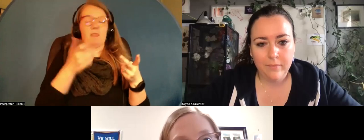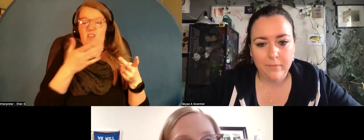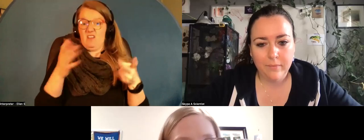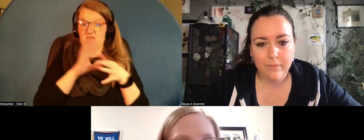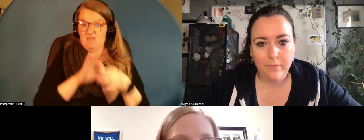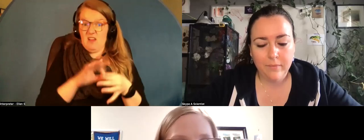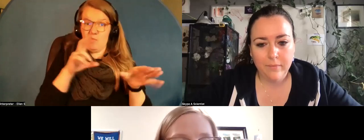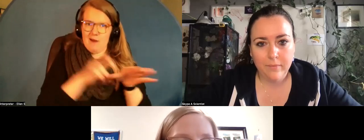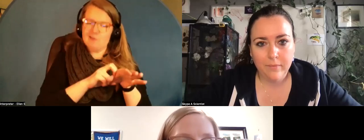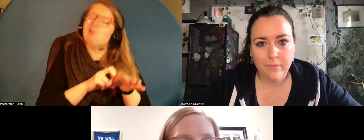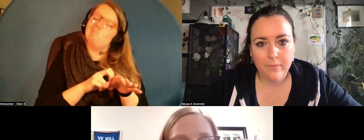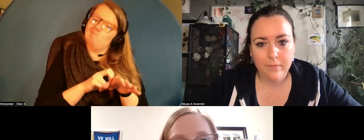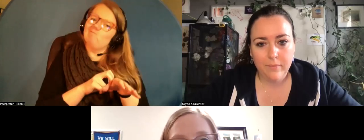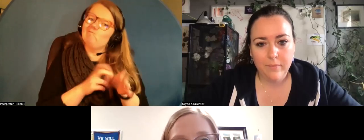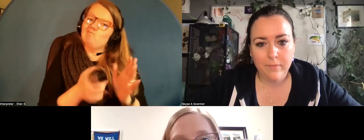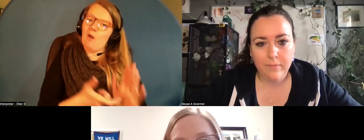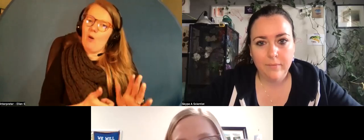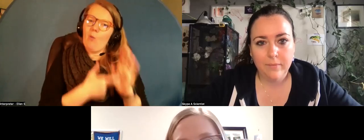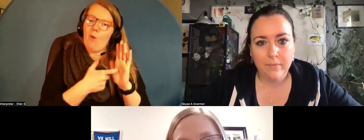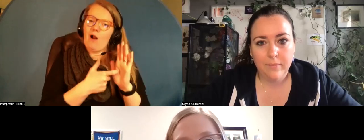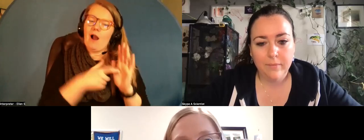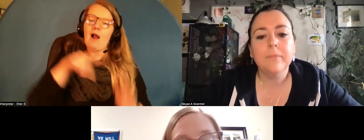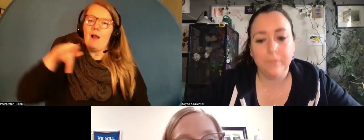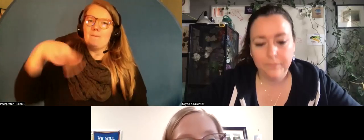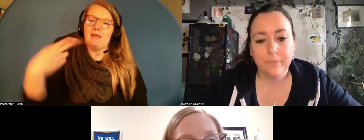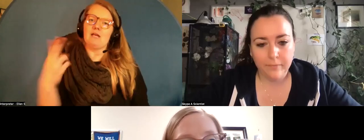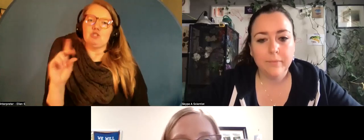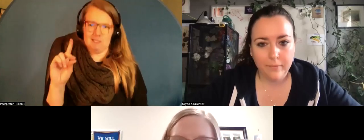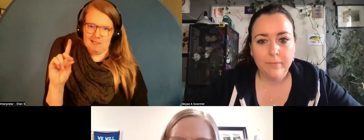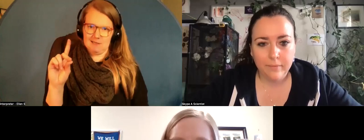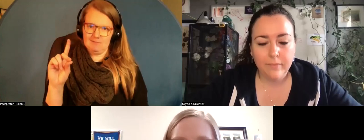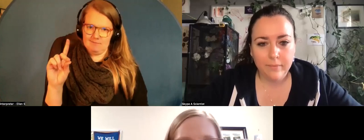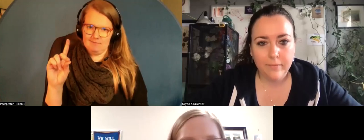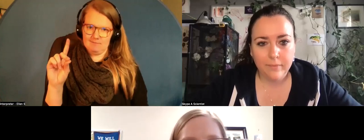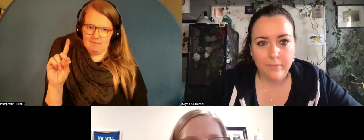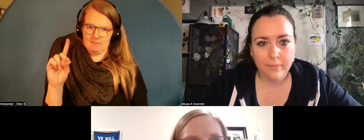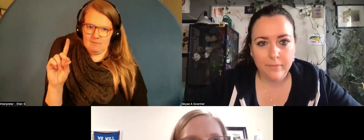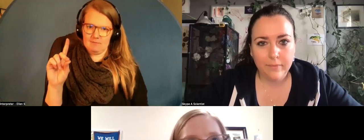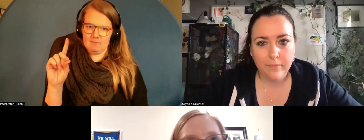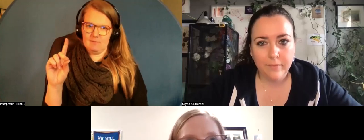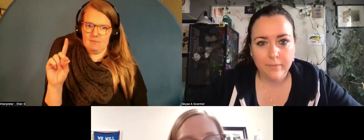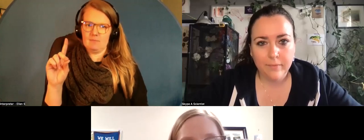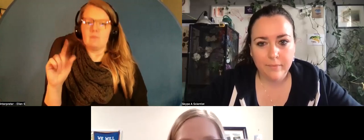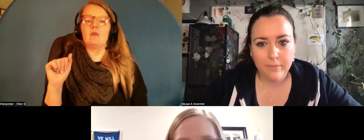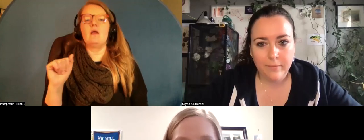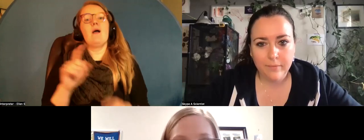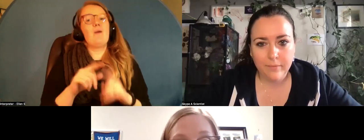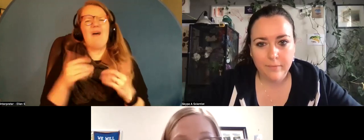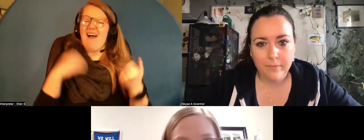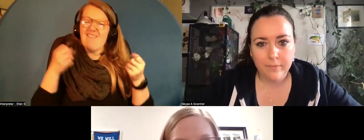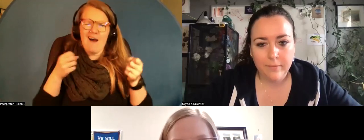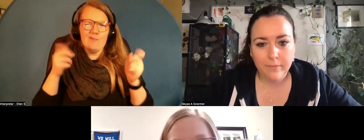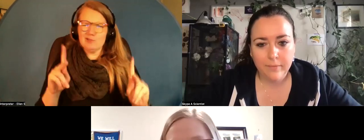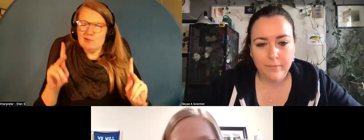parasites, then you would probably need to go on and get a PhD. But I would say that there are opportunities to work